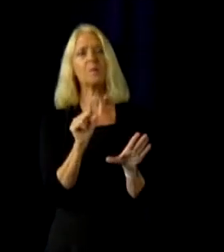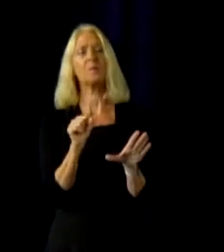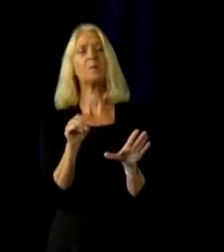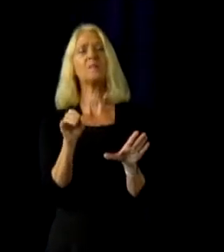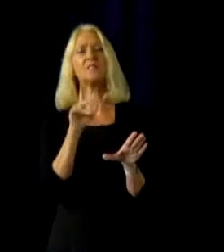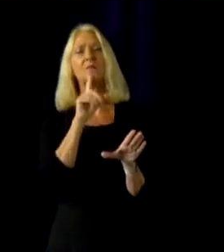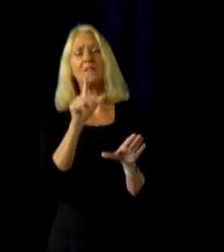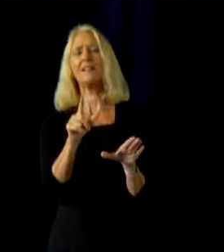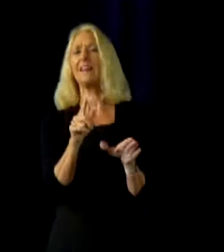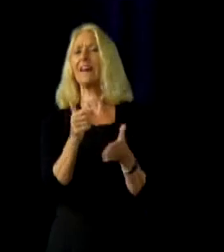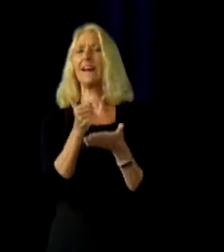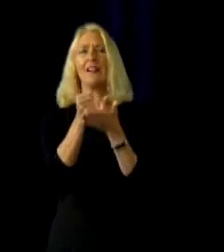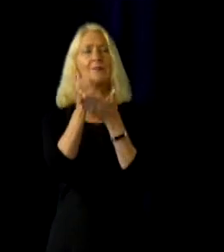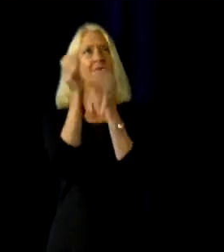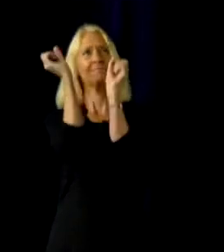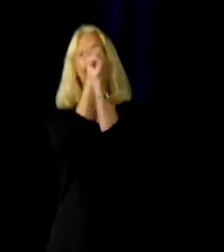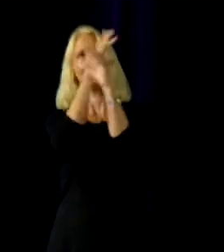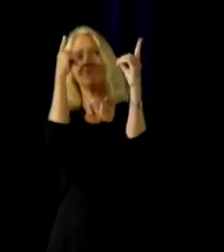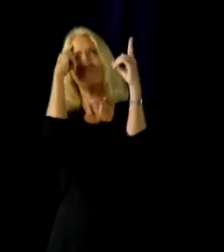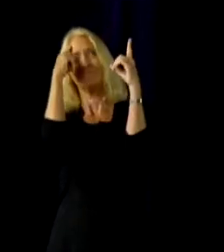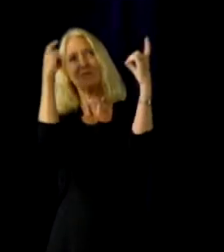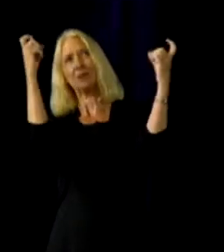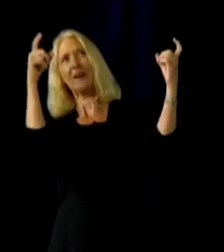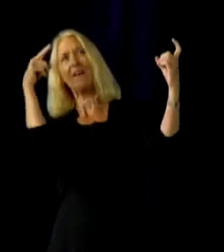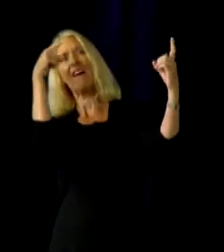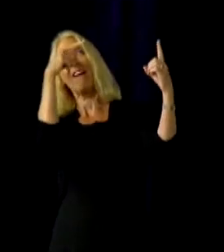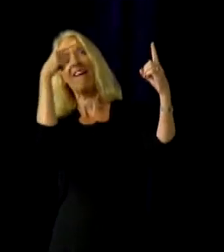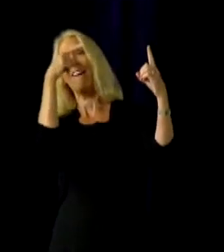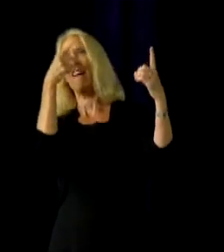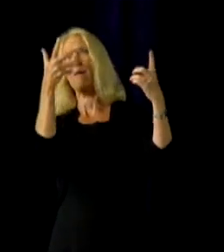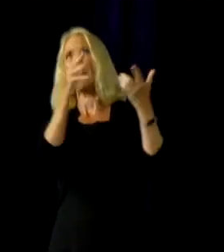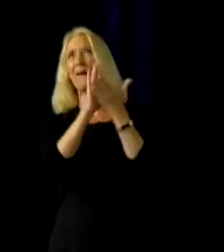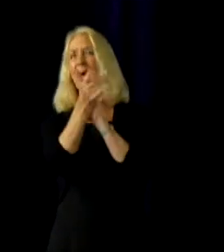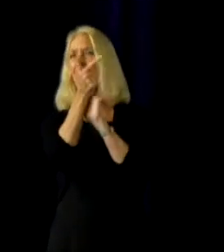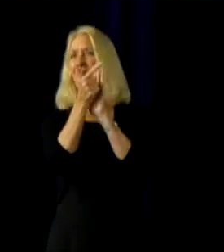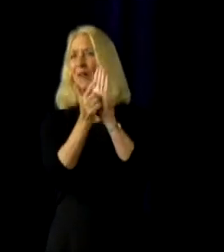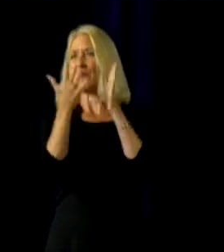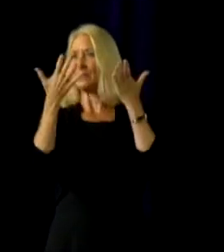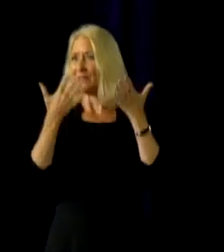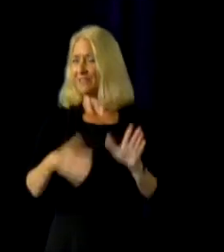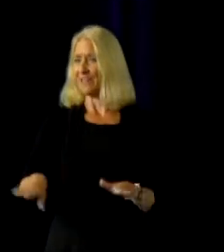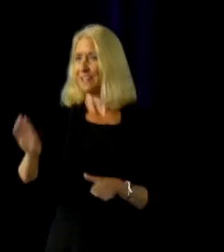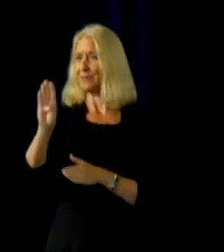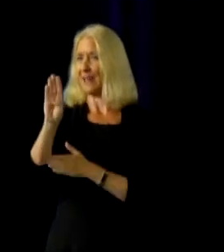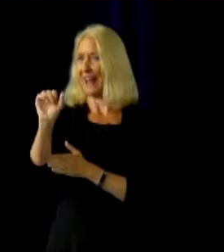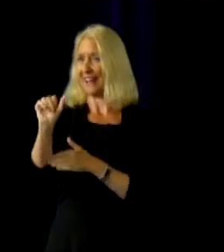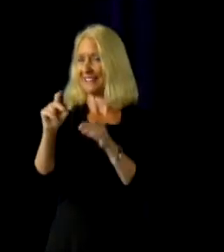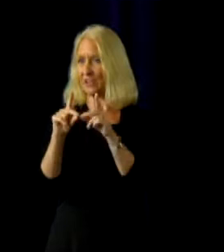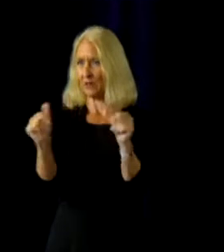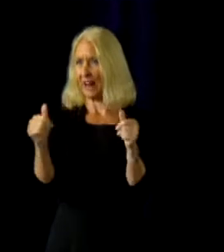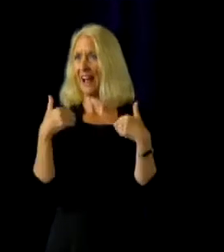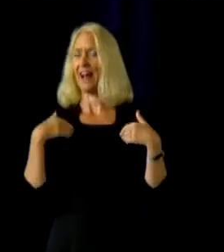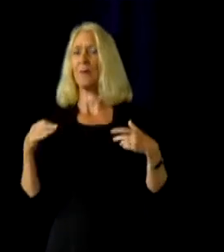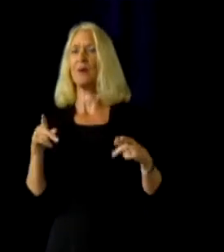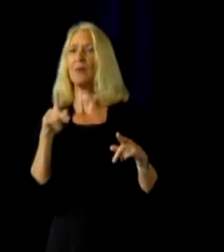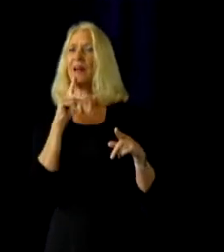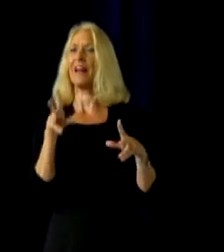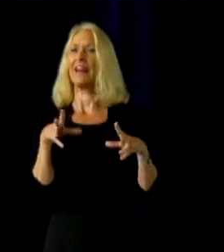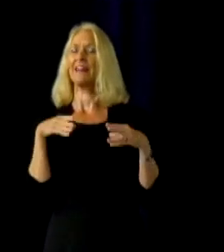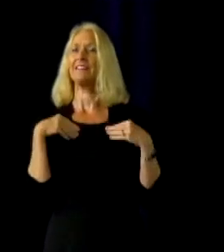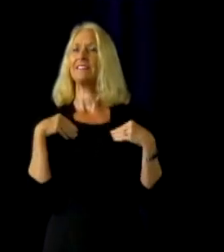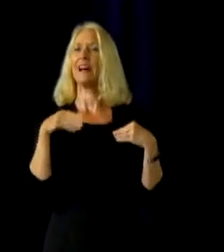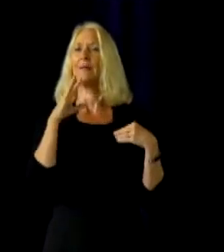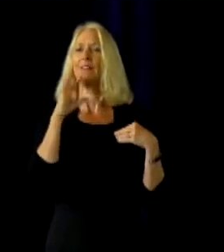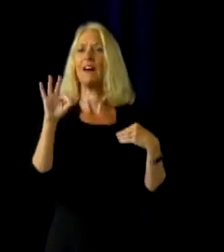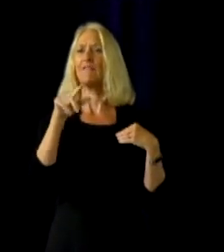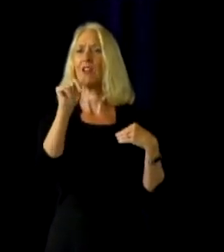dream and goal in life of becoming an attorney. So after I graduated from the BES program, I had the opportunity, I got in and was accepted to Florida Coastal School